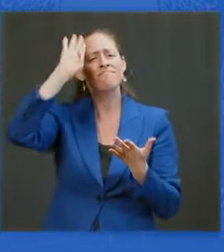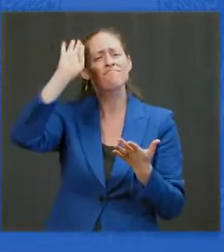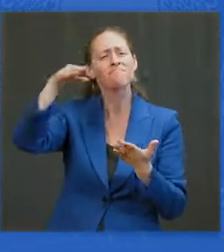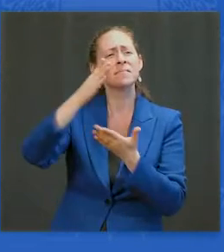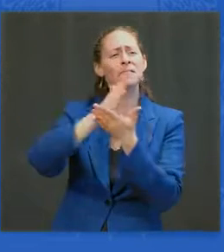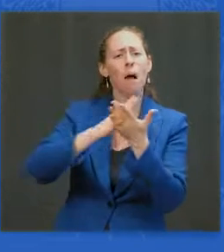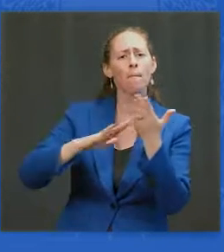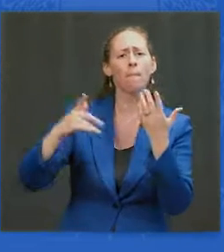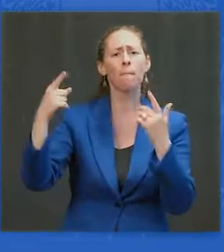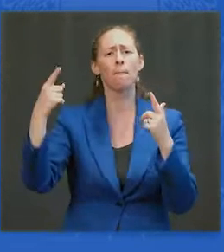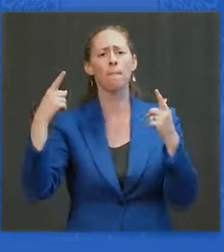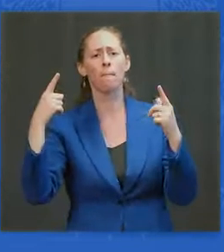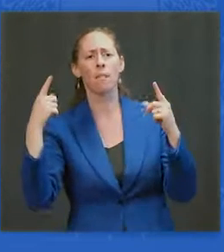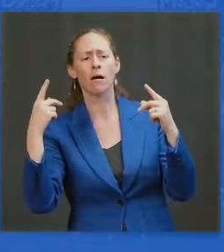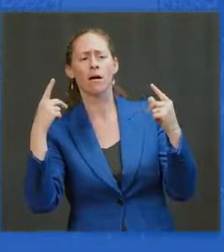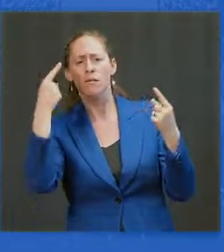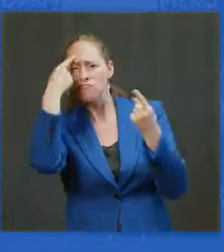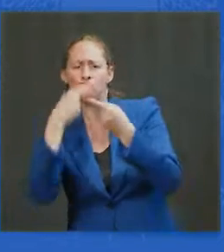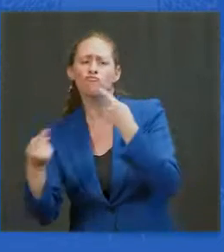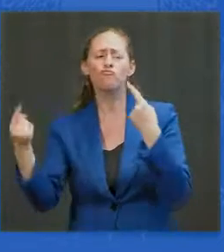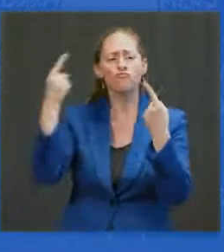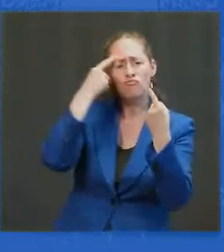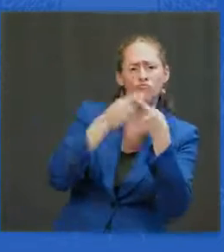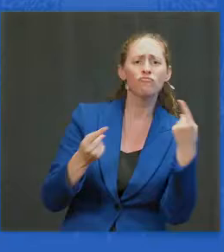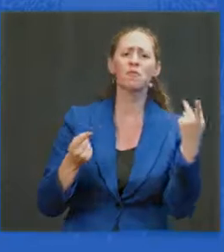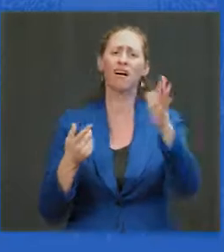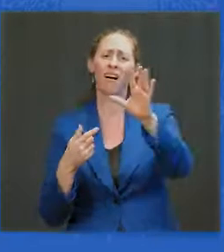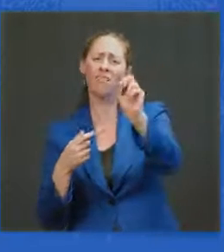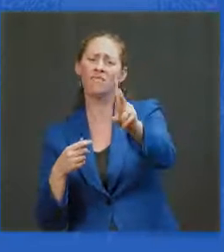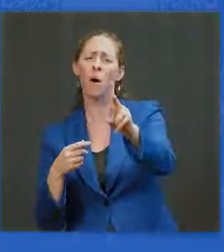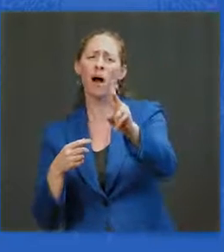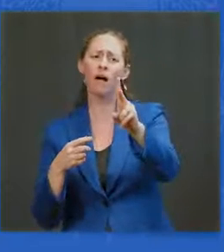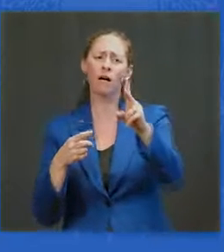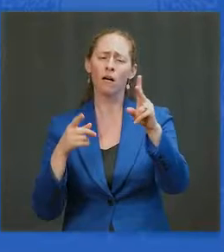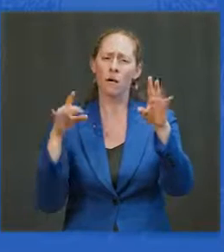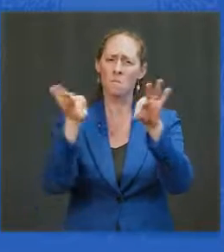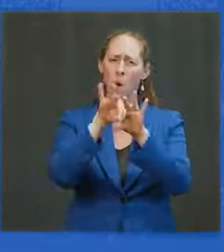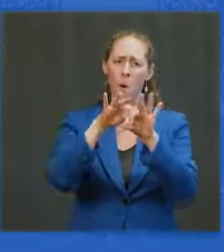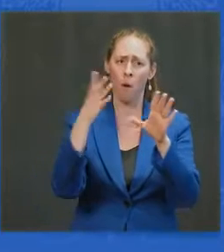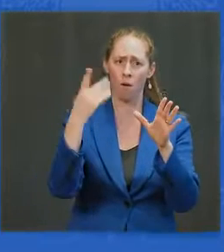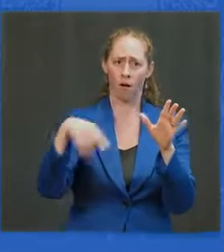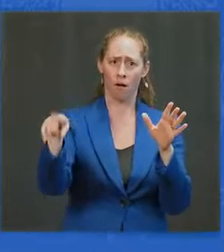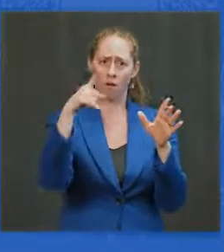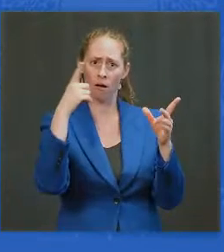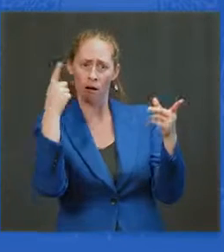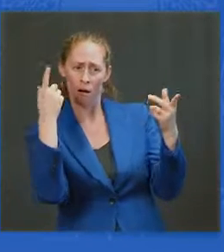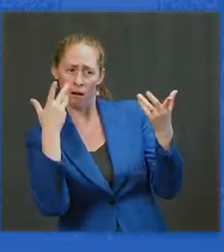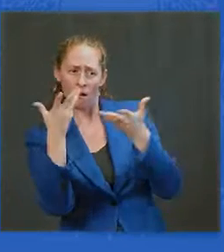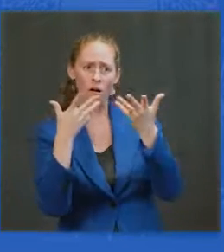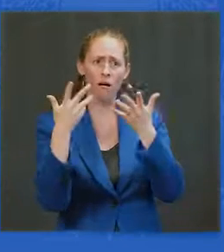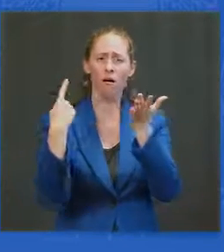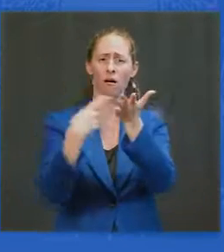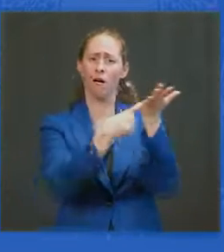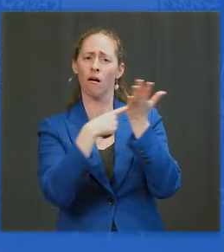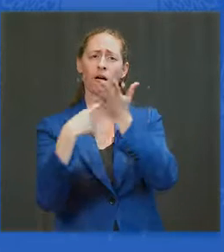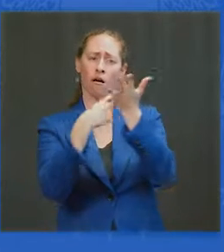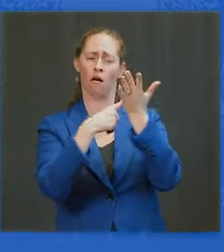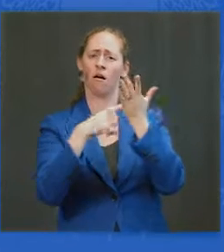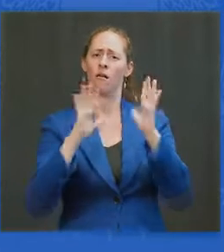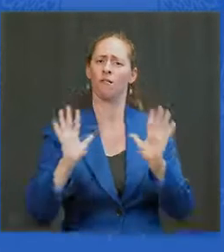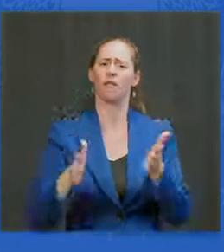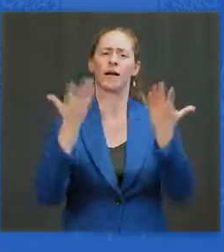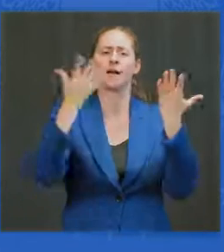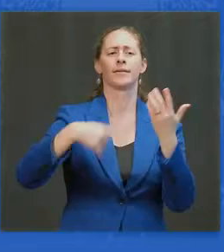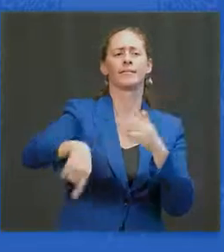always welcome. What is important is that we came together to advance our agenda. I think everyone who did that, I